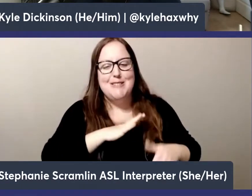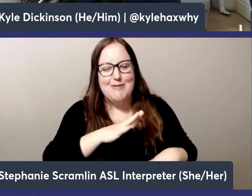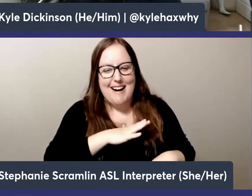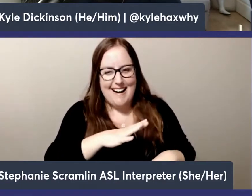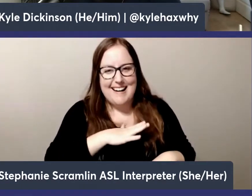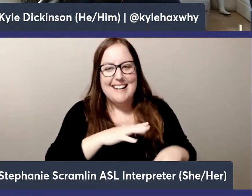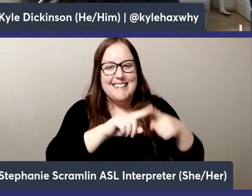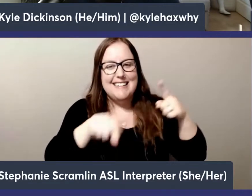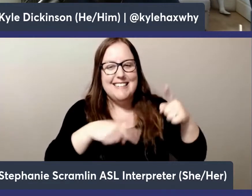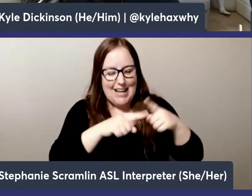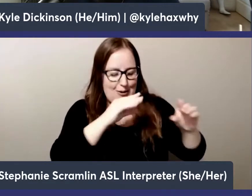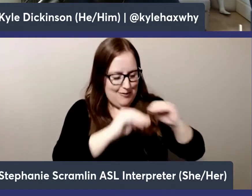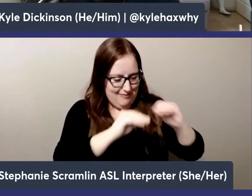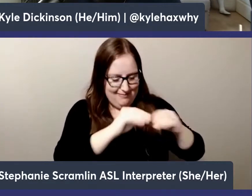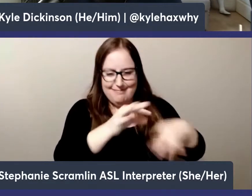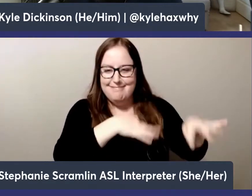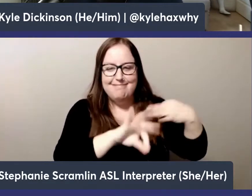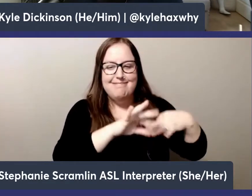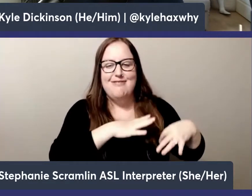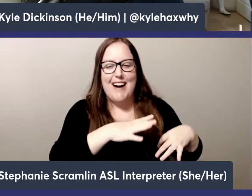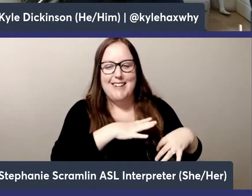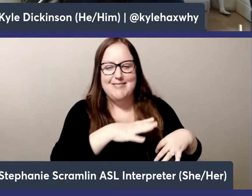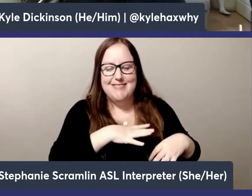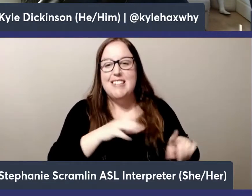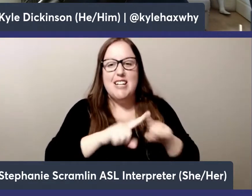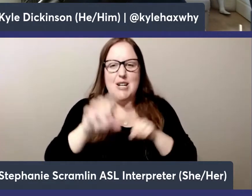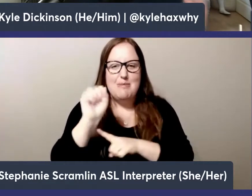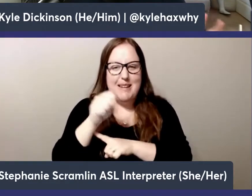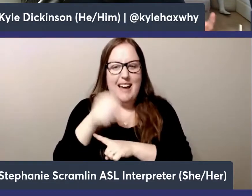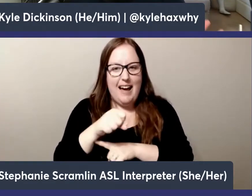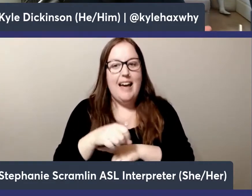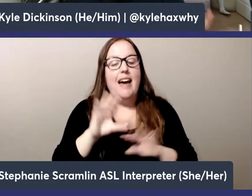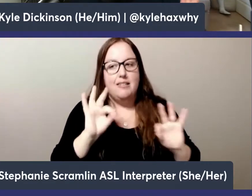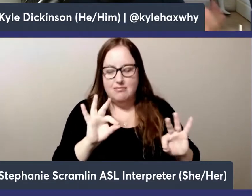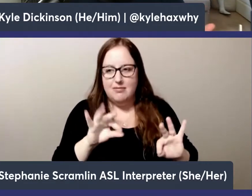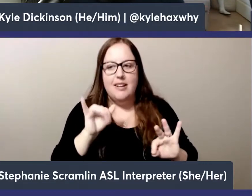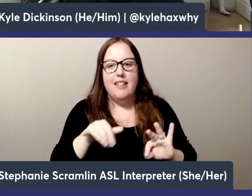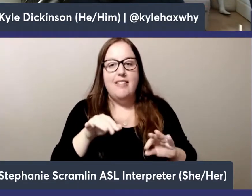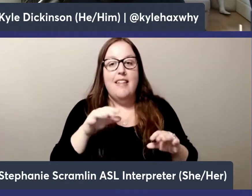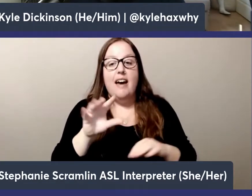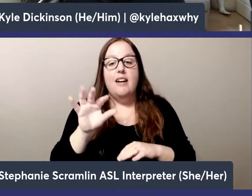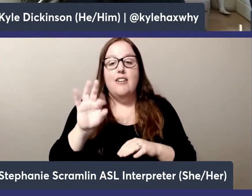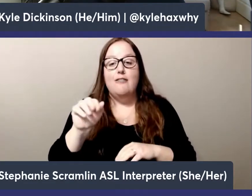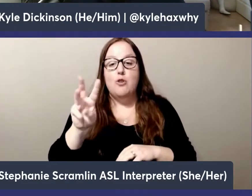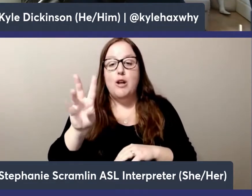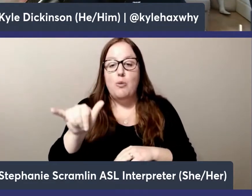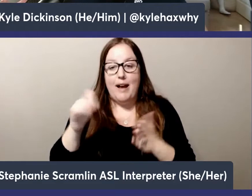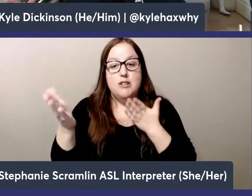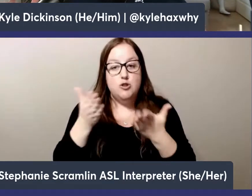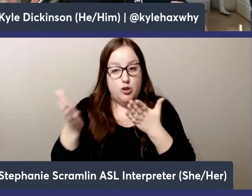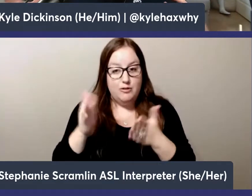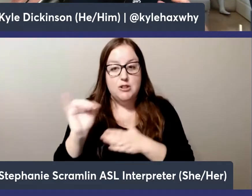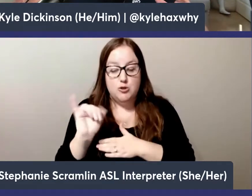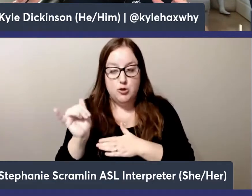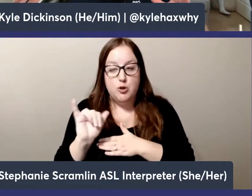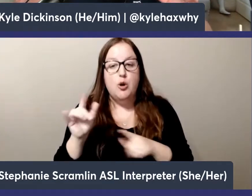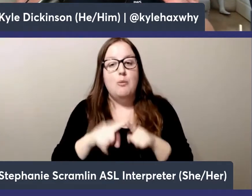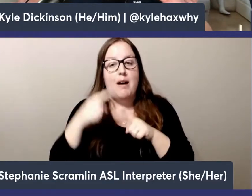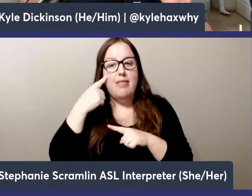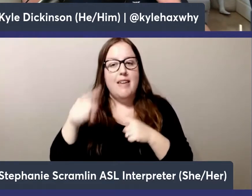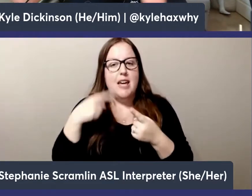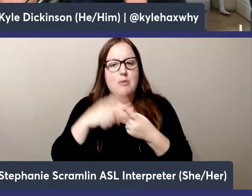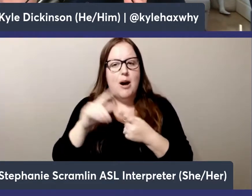tire is going Okay, to get replaced just fine. And I'm glad. but yeah, and then fortunately that freeway service patrol, but also then thinking about